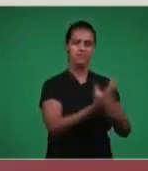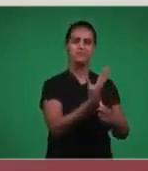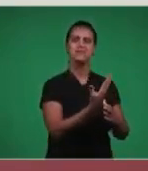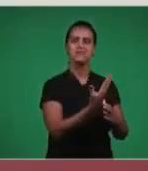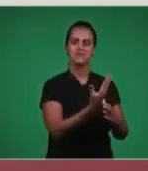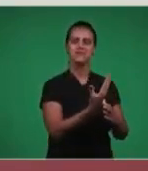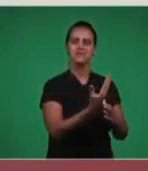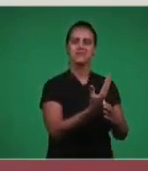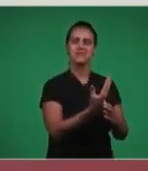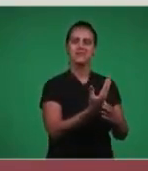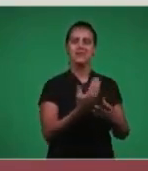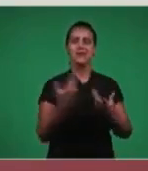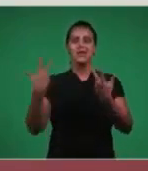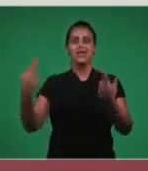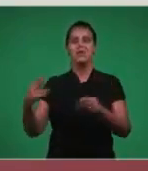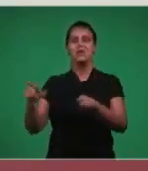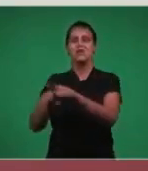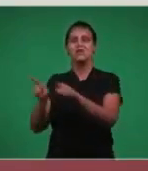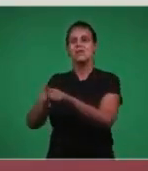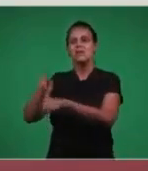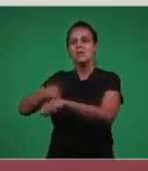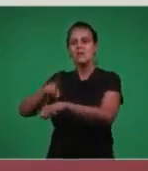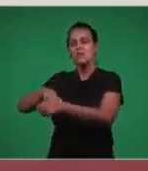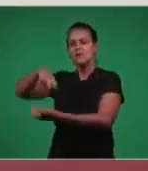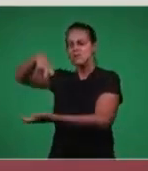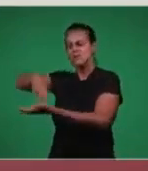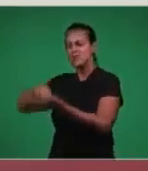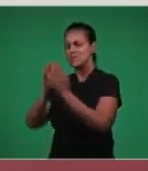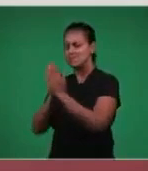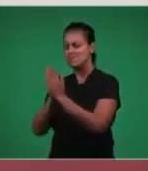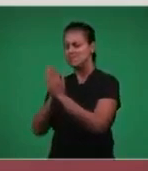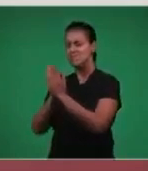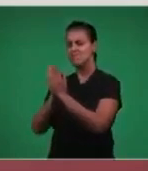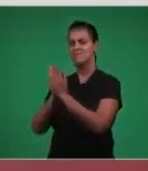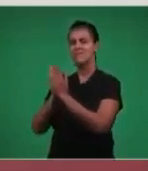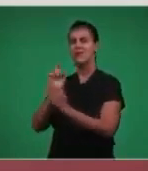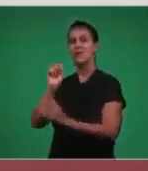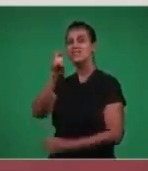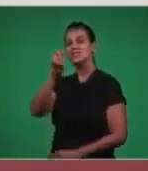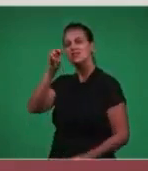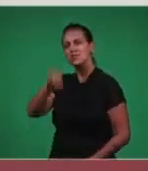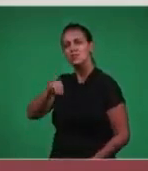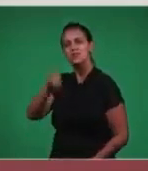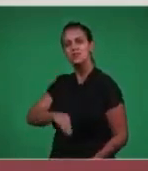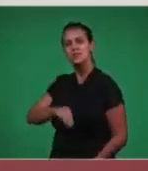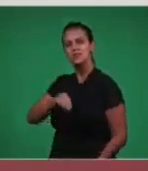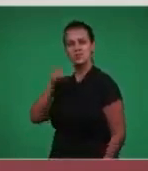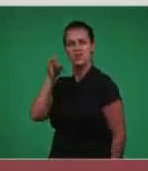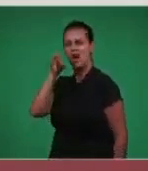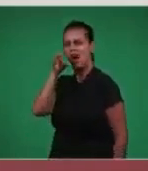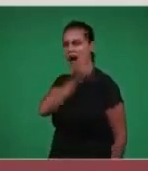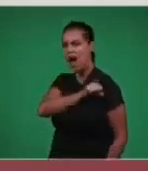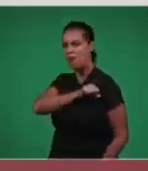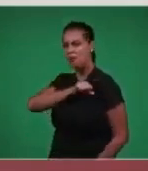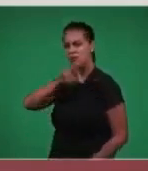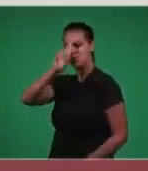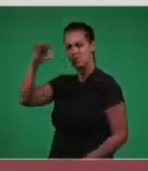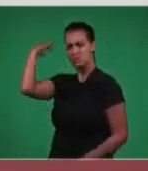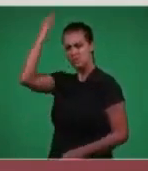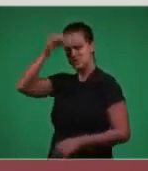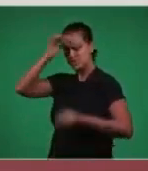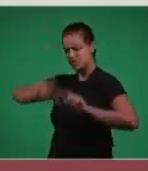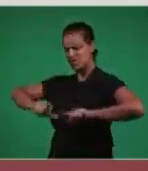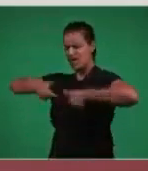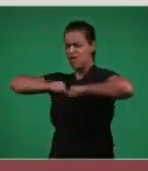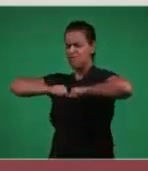of fellowship with the Lord. The acts of justice of the Lord are being poured out upon this church. Is the action of the blood of the